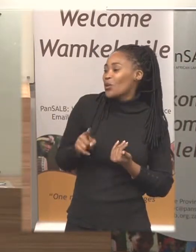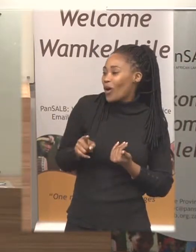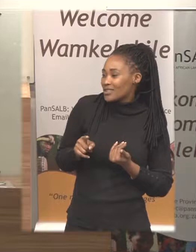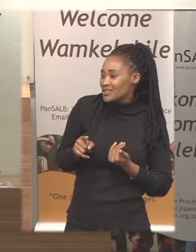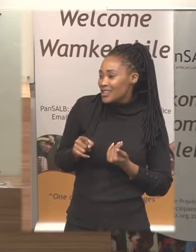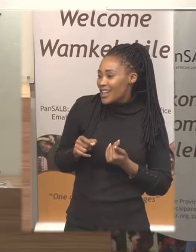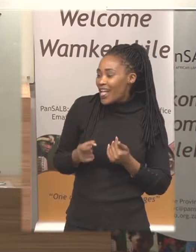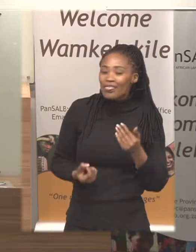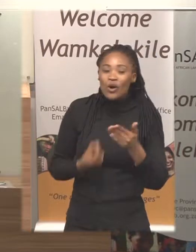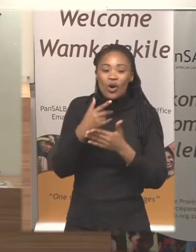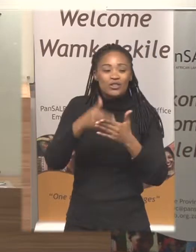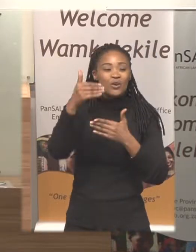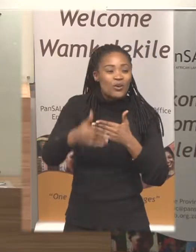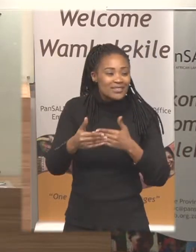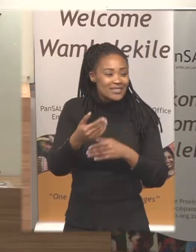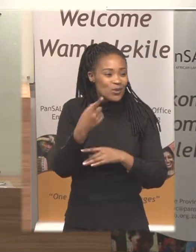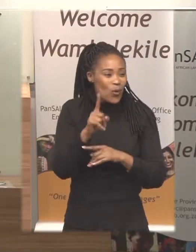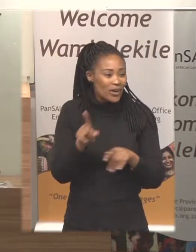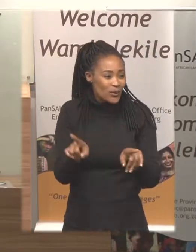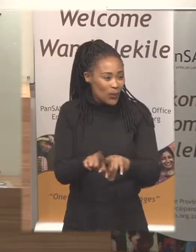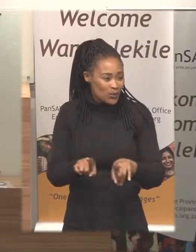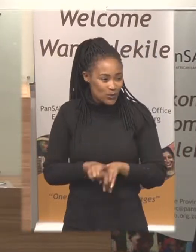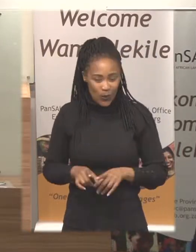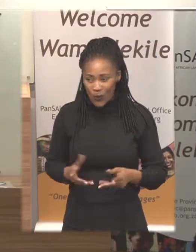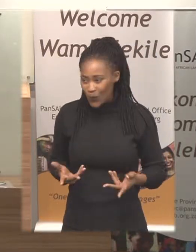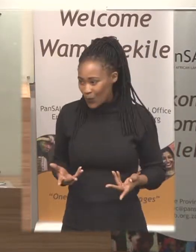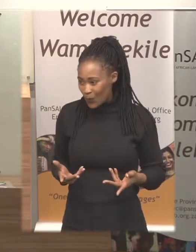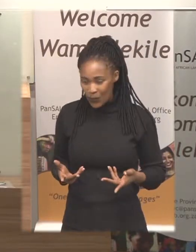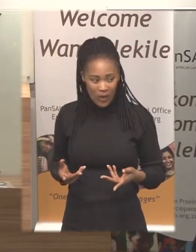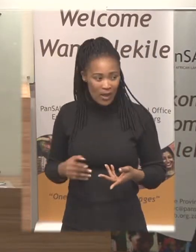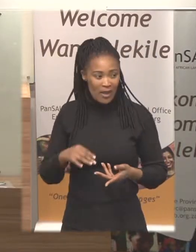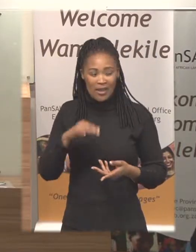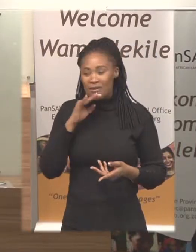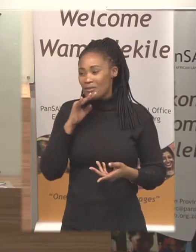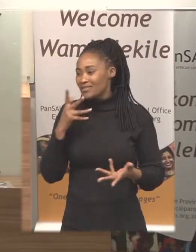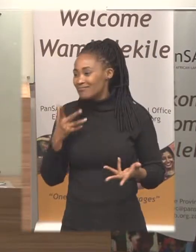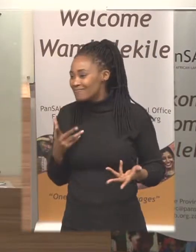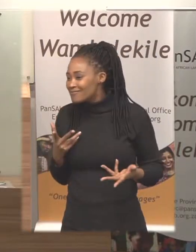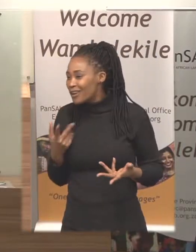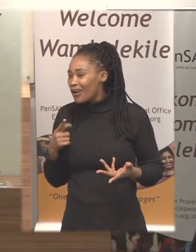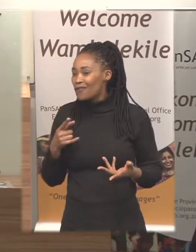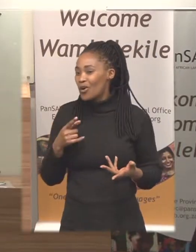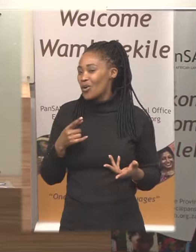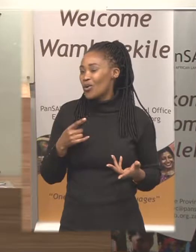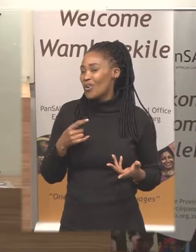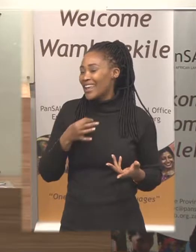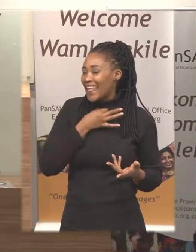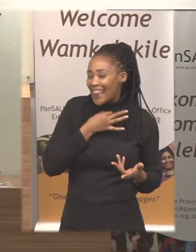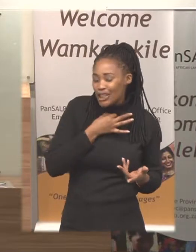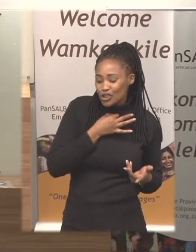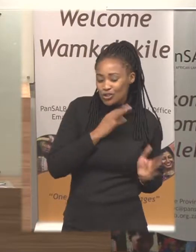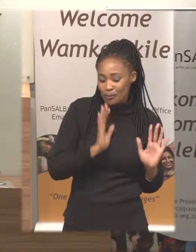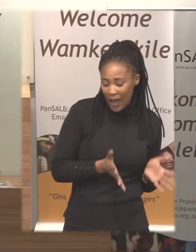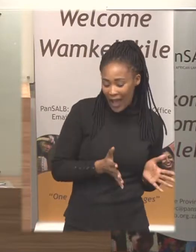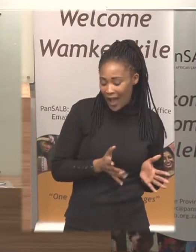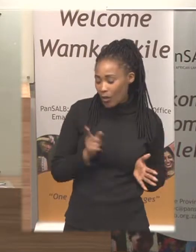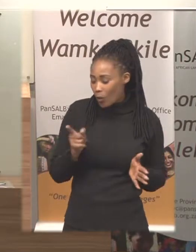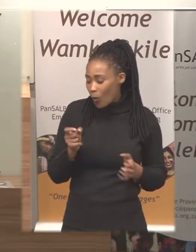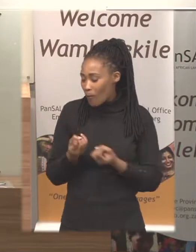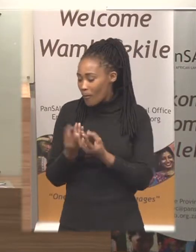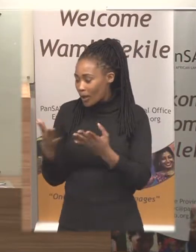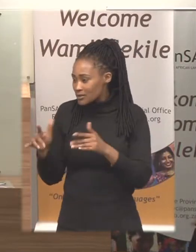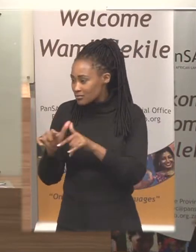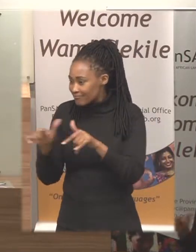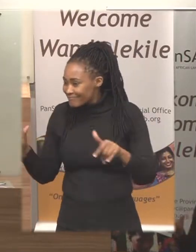of that for speakers of languages other than English and for multilingual speakers. So